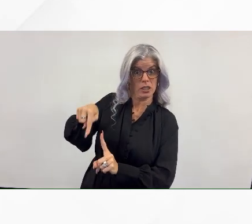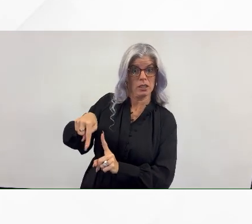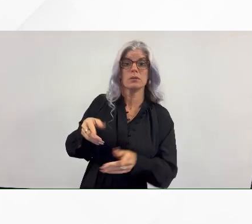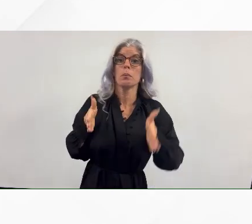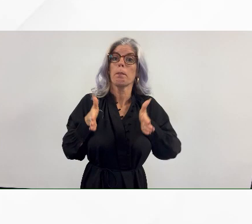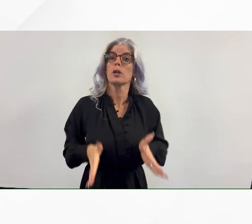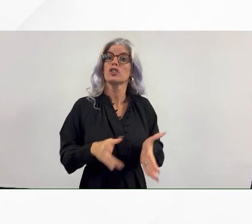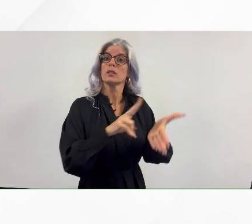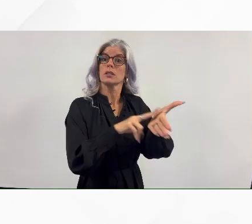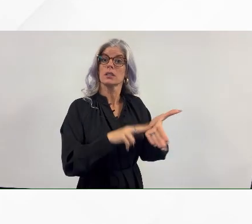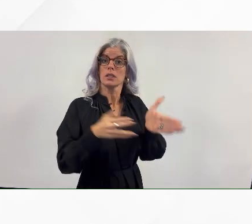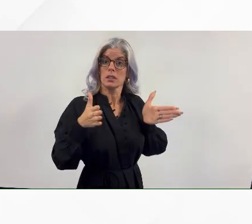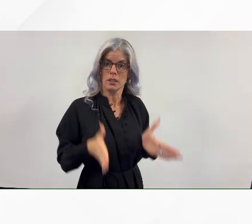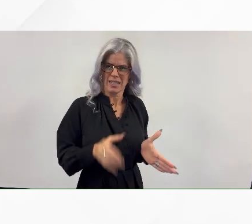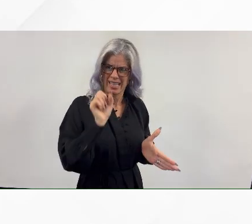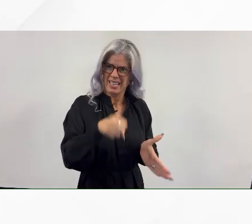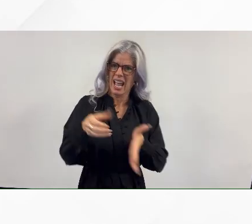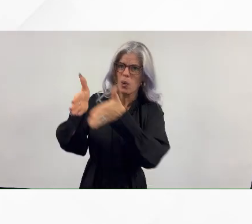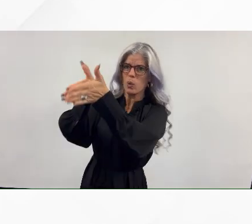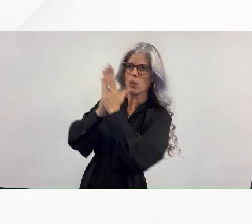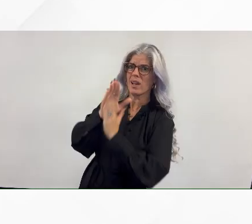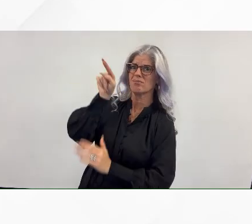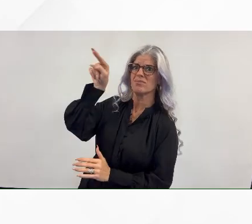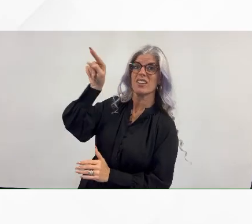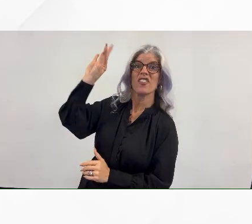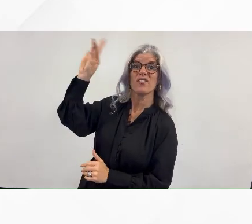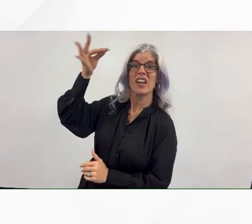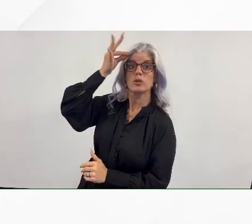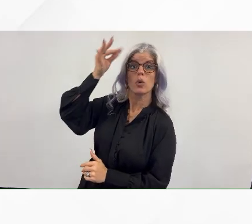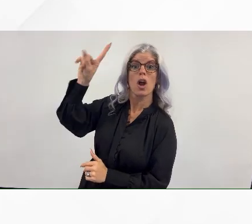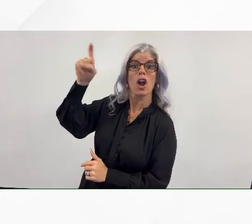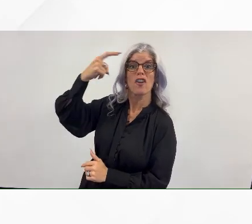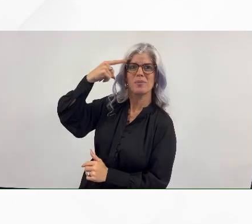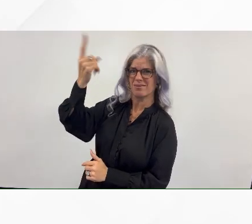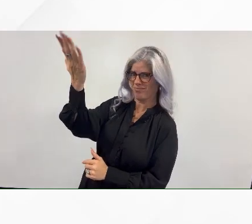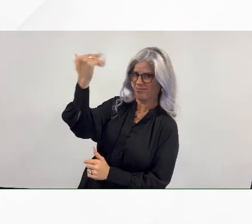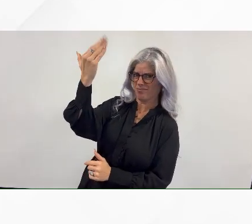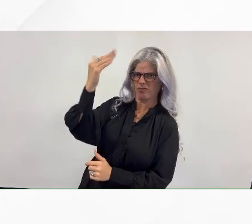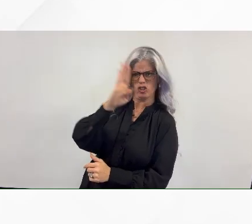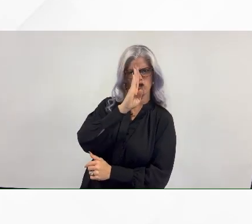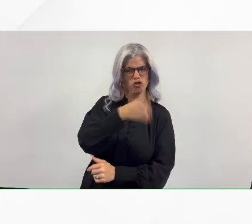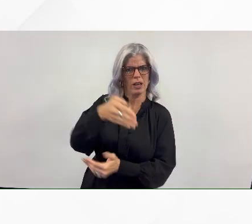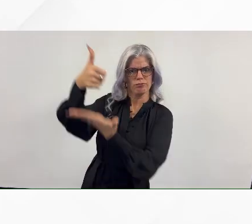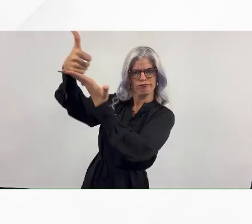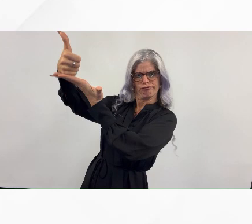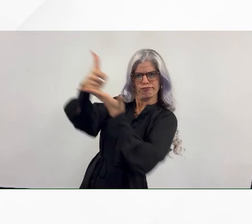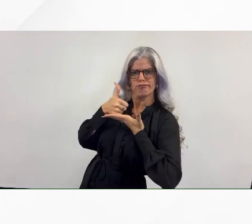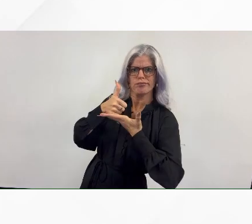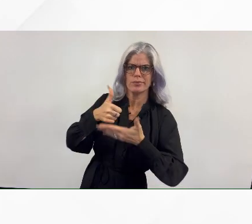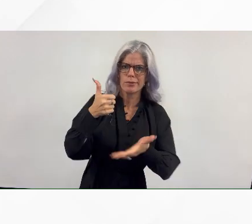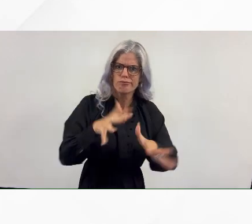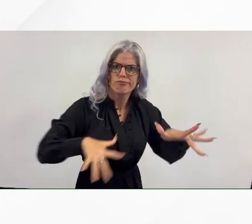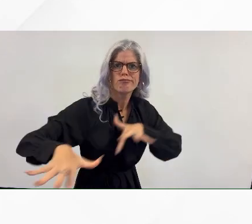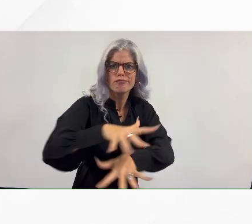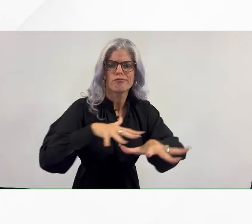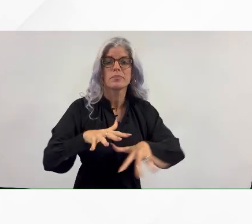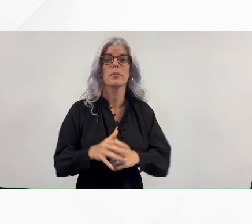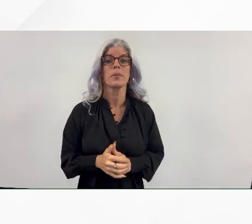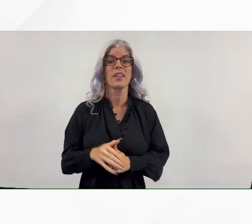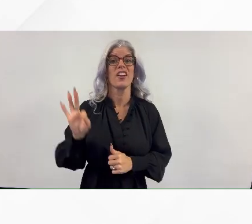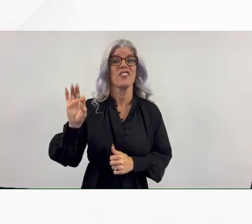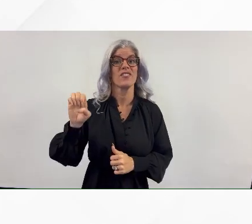it as Direct Federal Assistance, or DFA. DFA has the same cost share provisions applicable to the declaration.